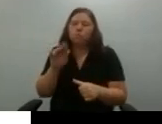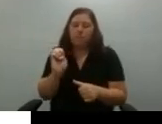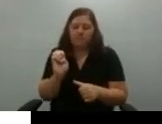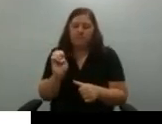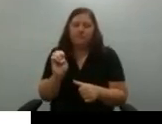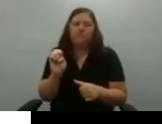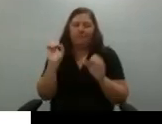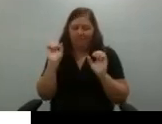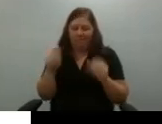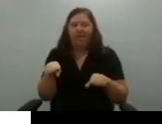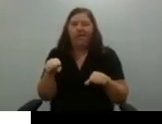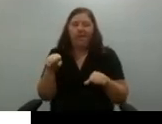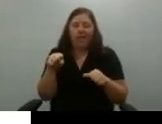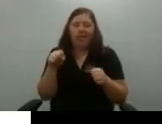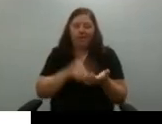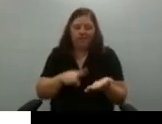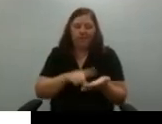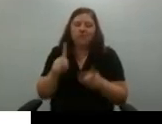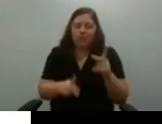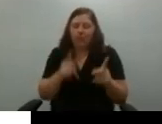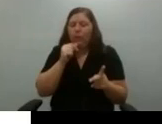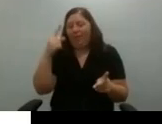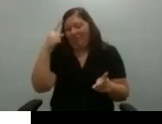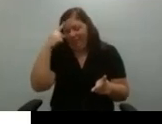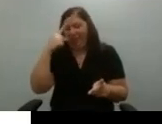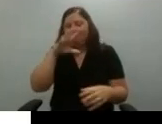is involved in that crime.